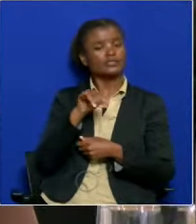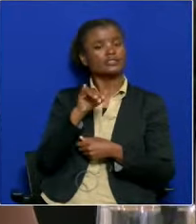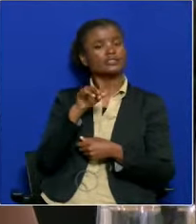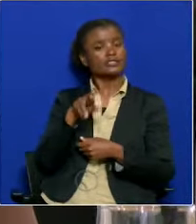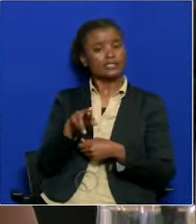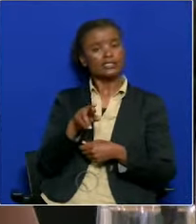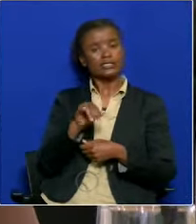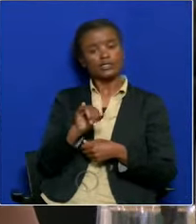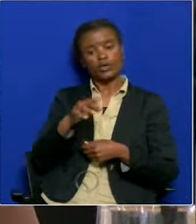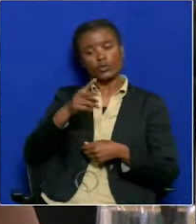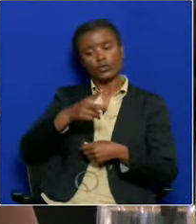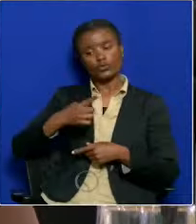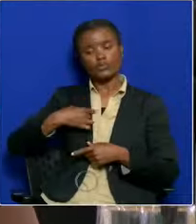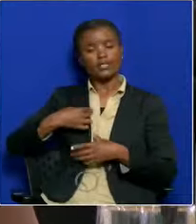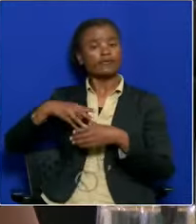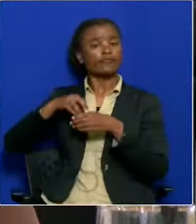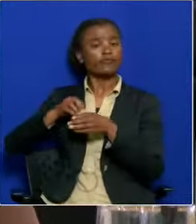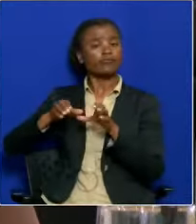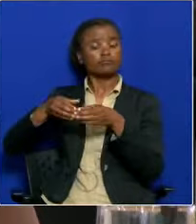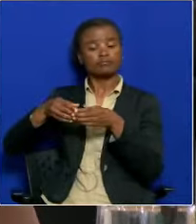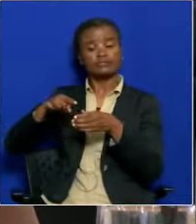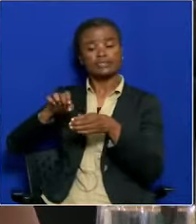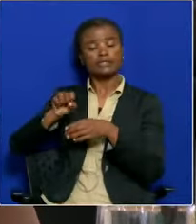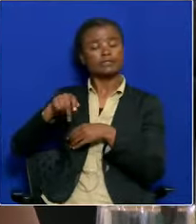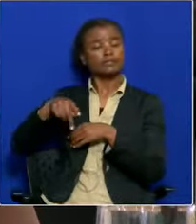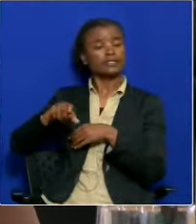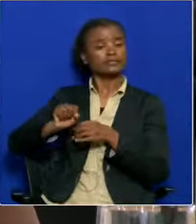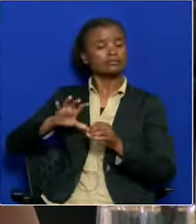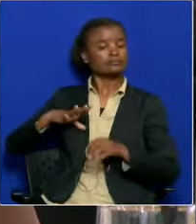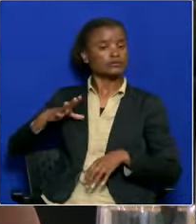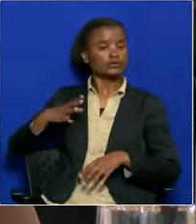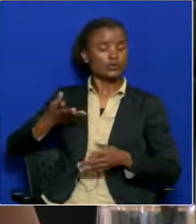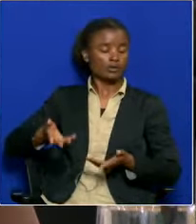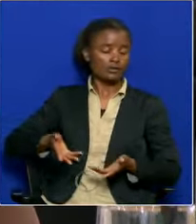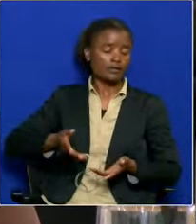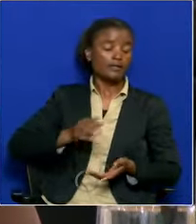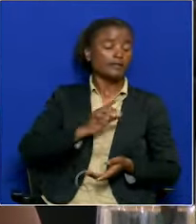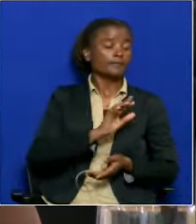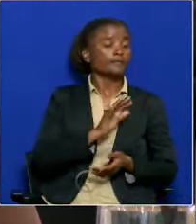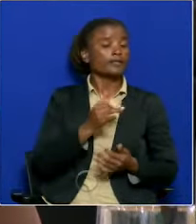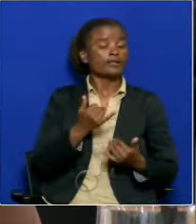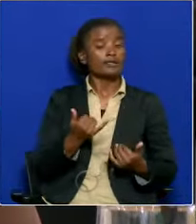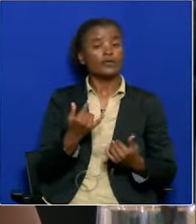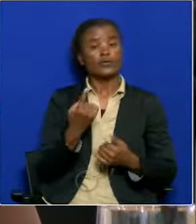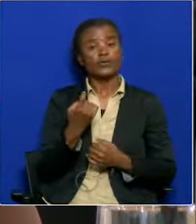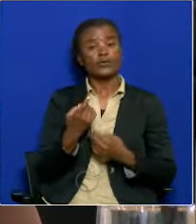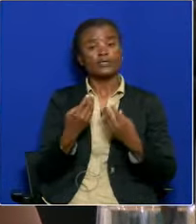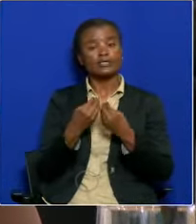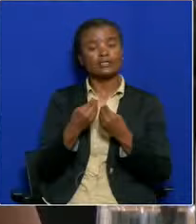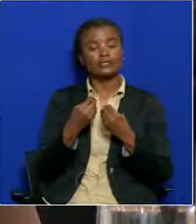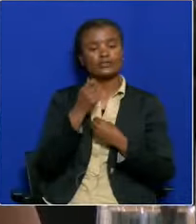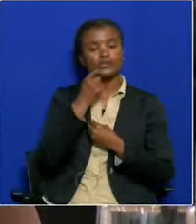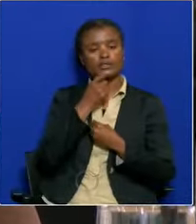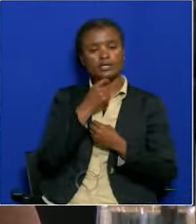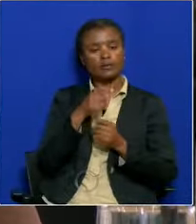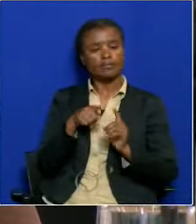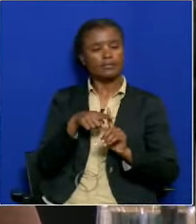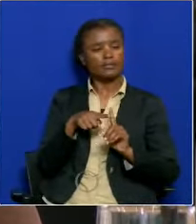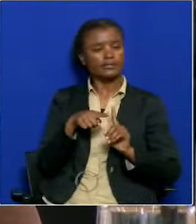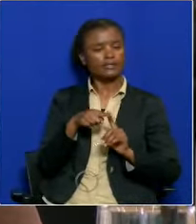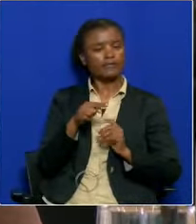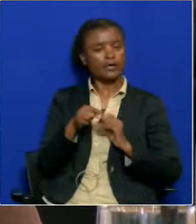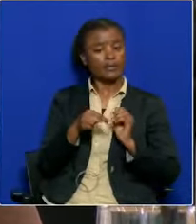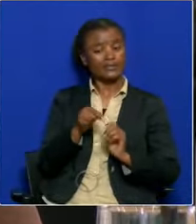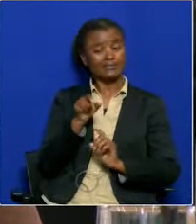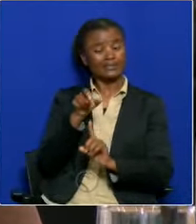General, the one article that you do correctly note where you sent something positive about what you call it, a menace being arrested,